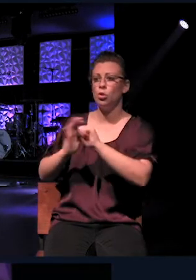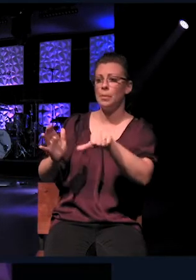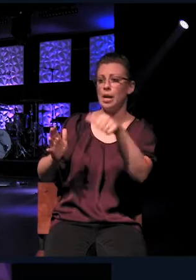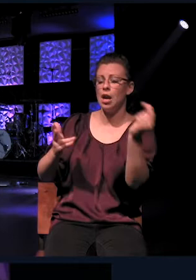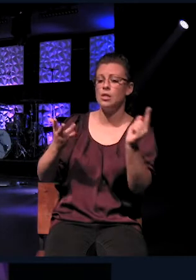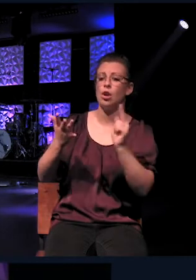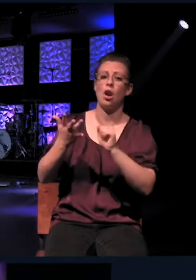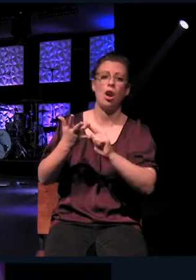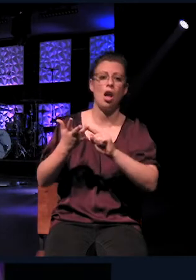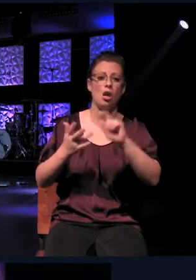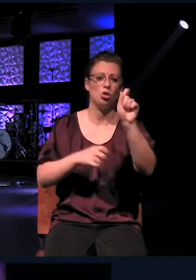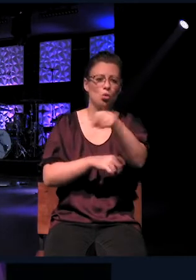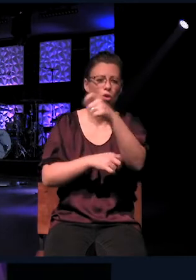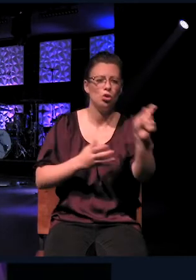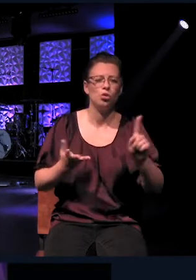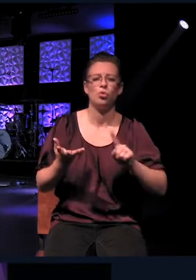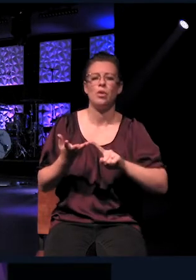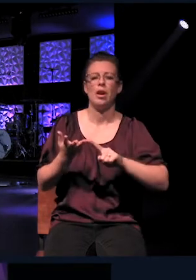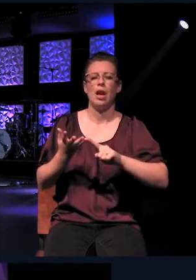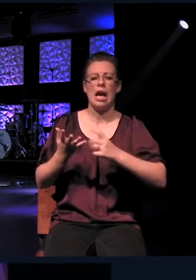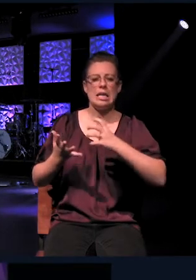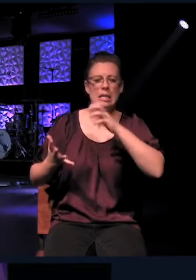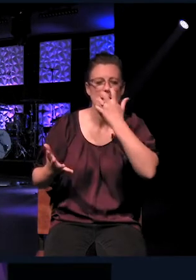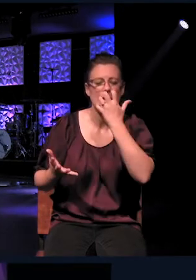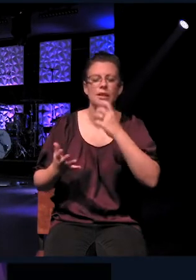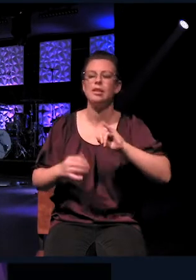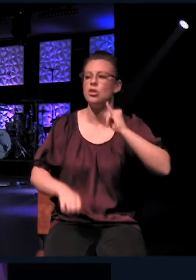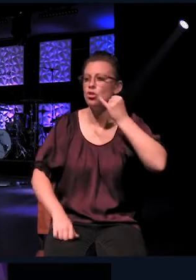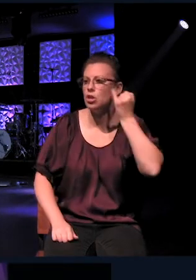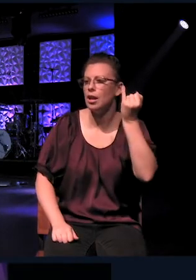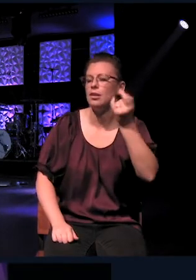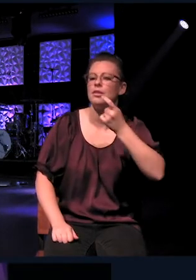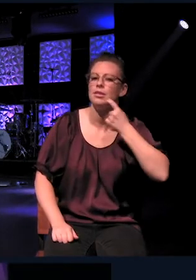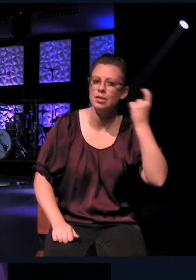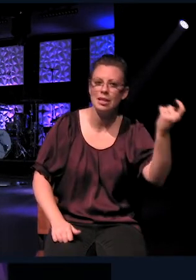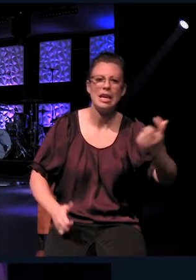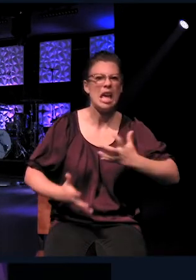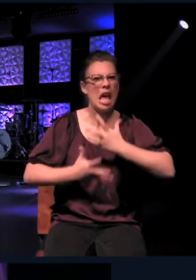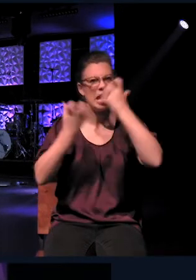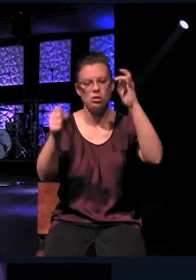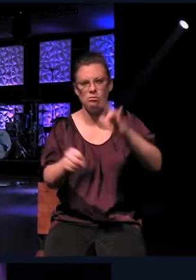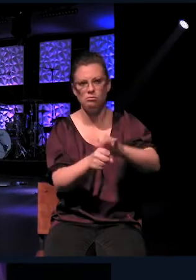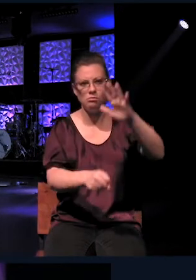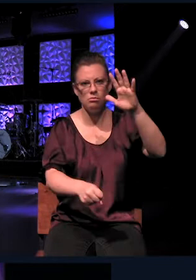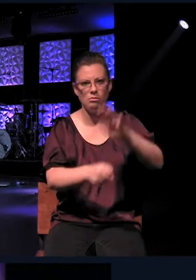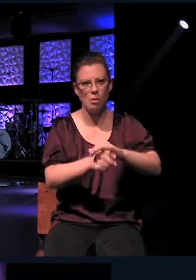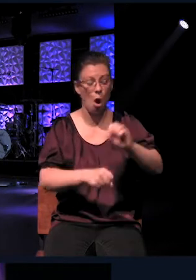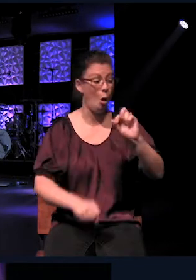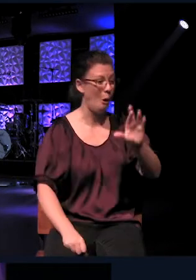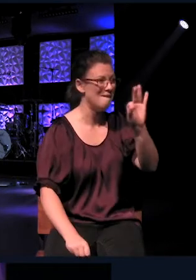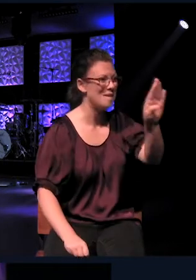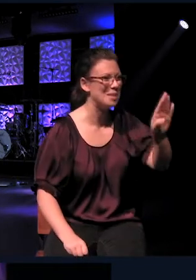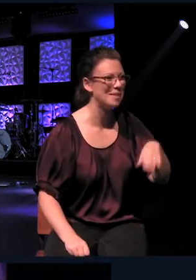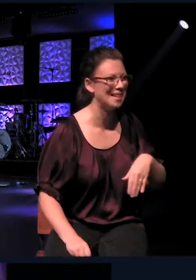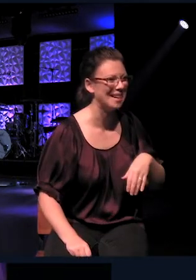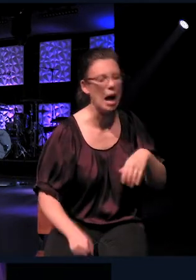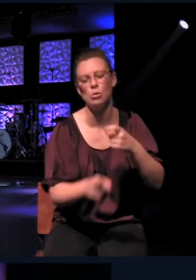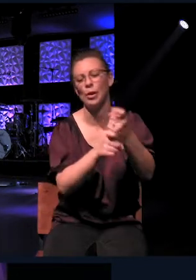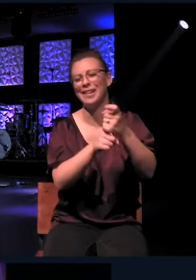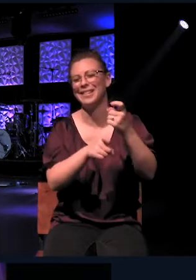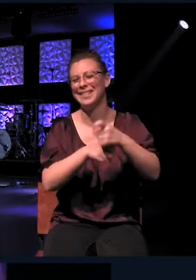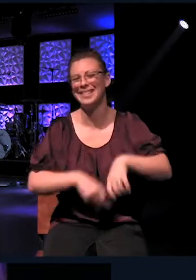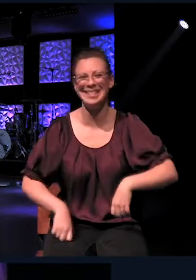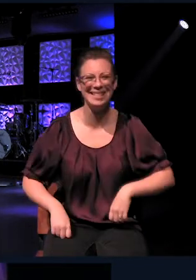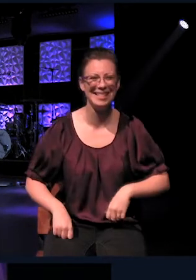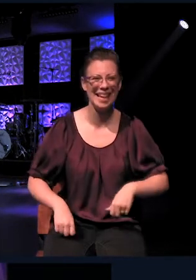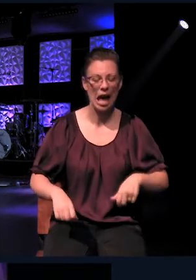sorcery, hostility, quarreling, jealousy, outbursts of anger, otherwise known as Facebook. Just kidding, it doesn't say that.